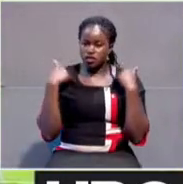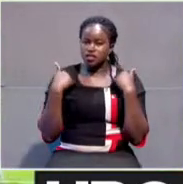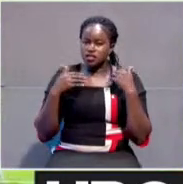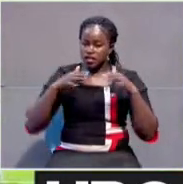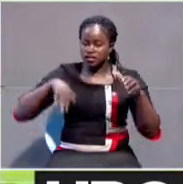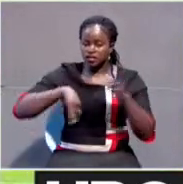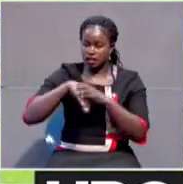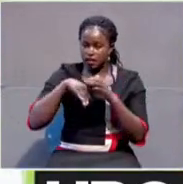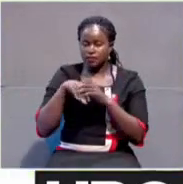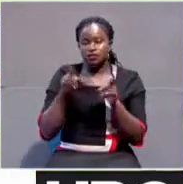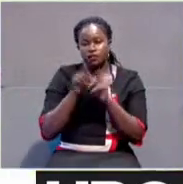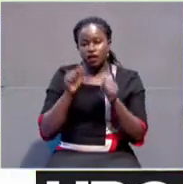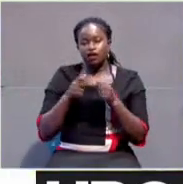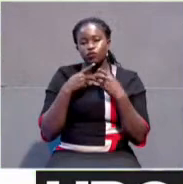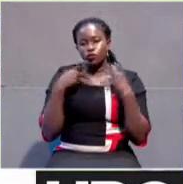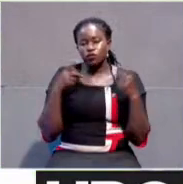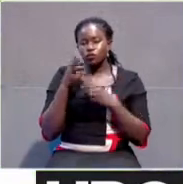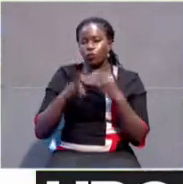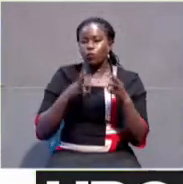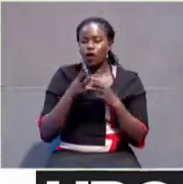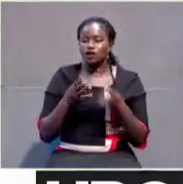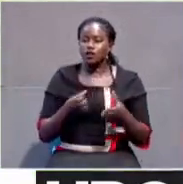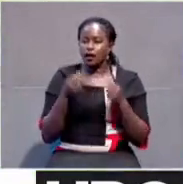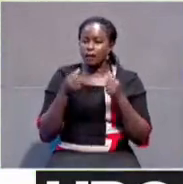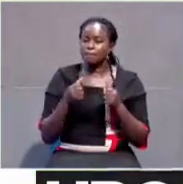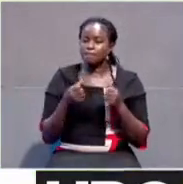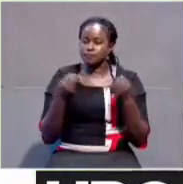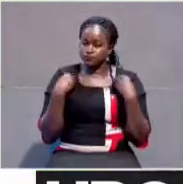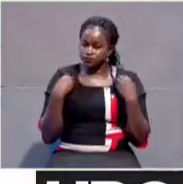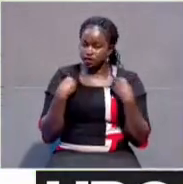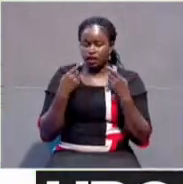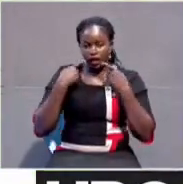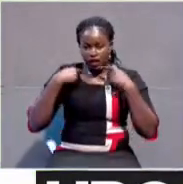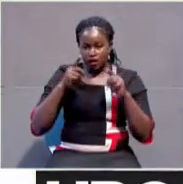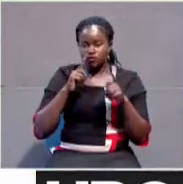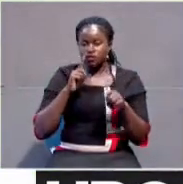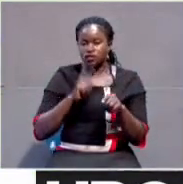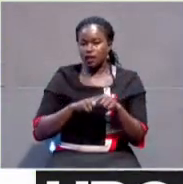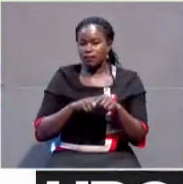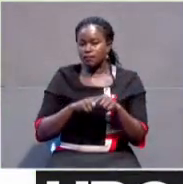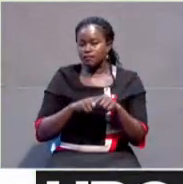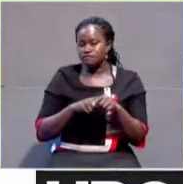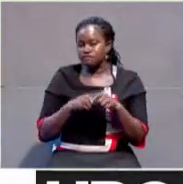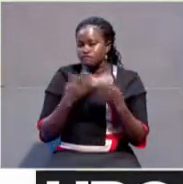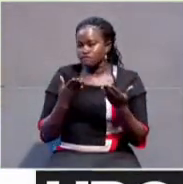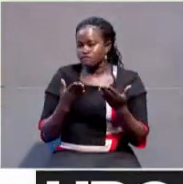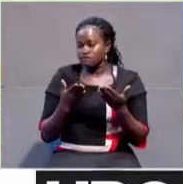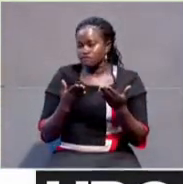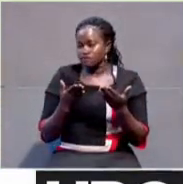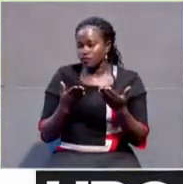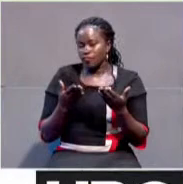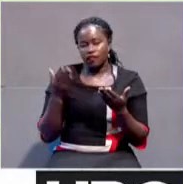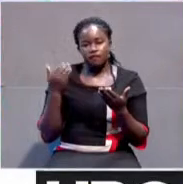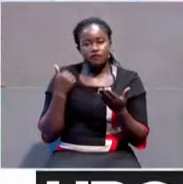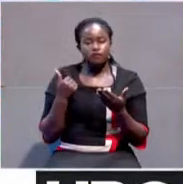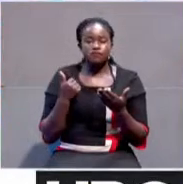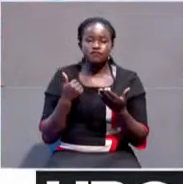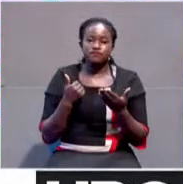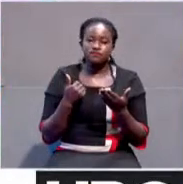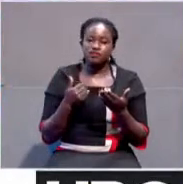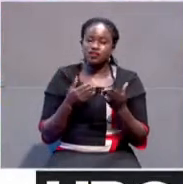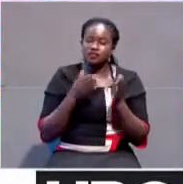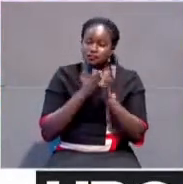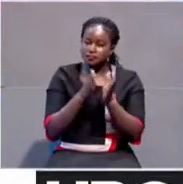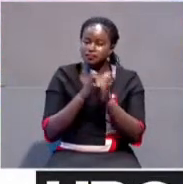that can host World Cup games. This was announced when the continent's football governing body released a list of stadiums that